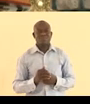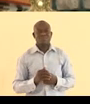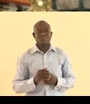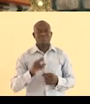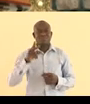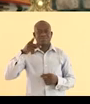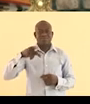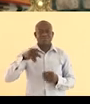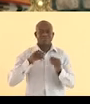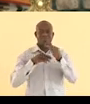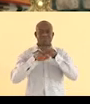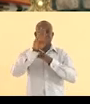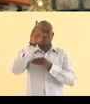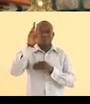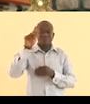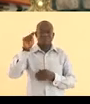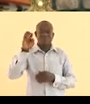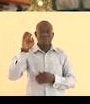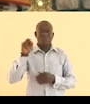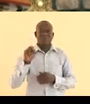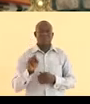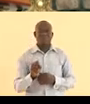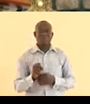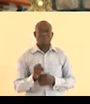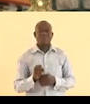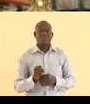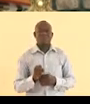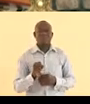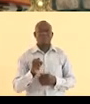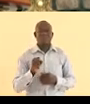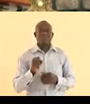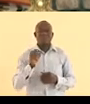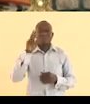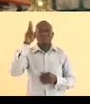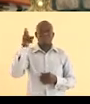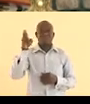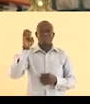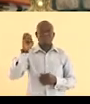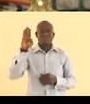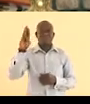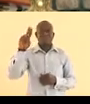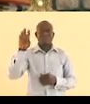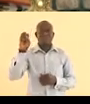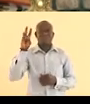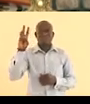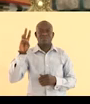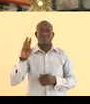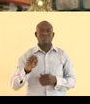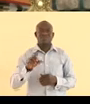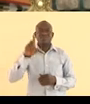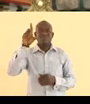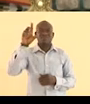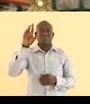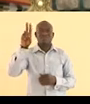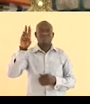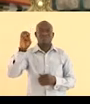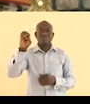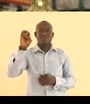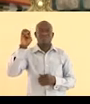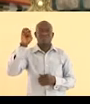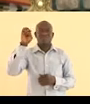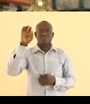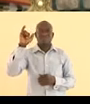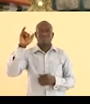word prophetess. The Hebrew word nebi. You have